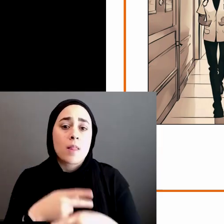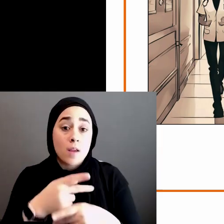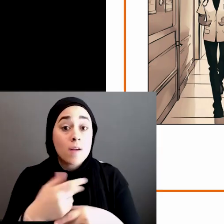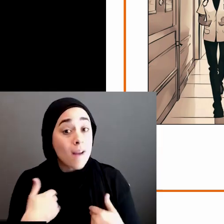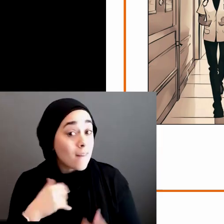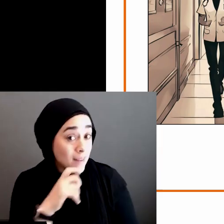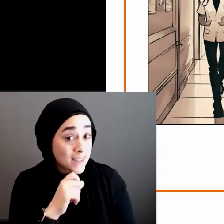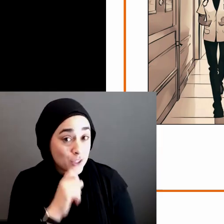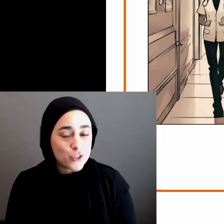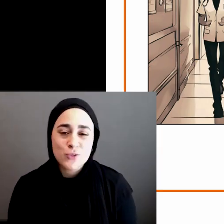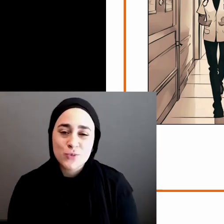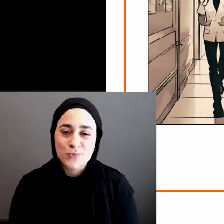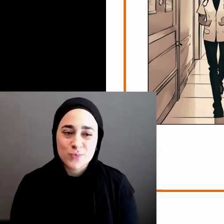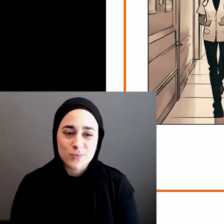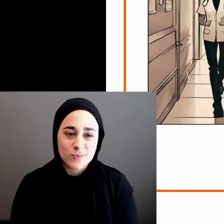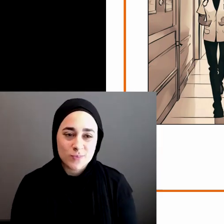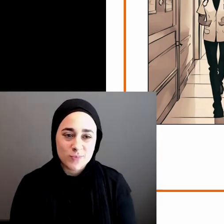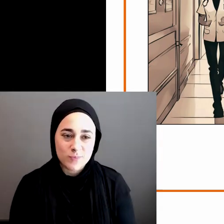age.